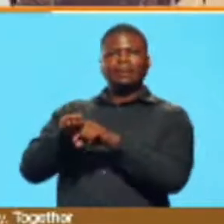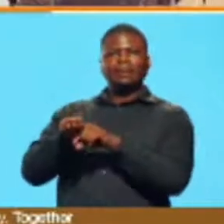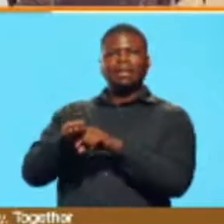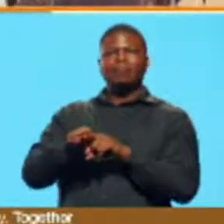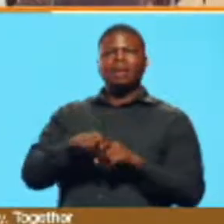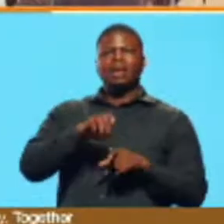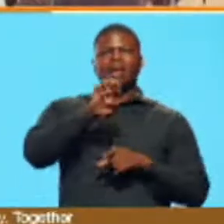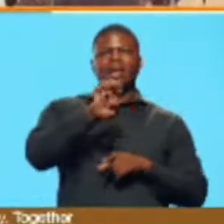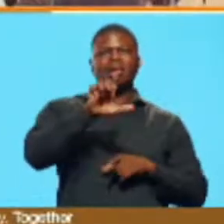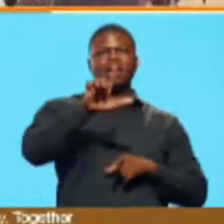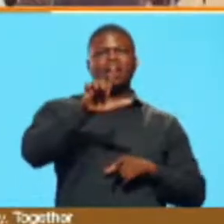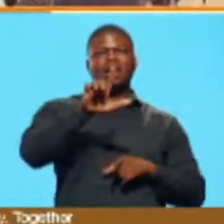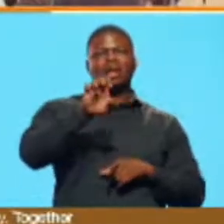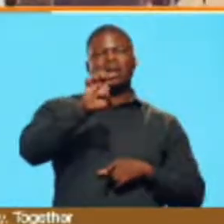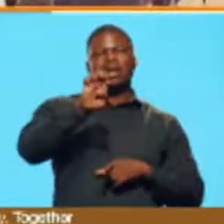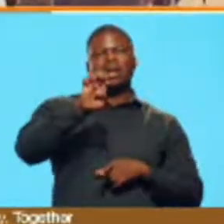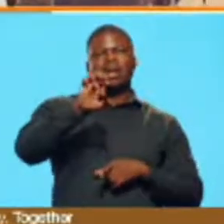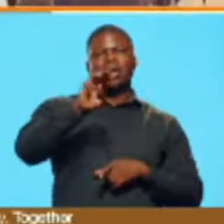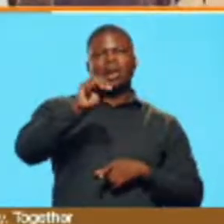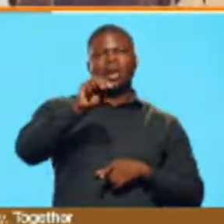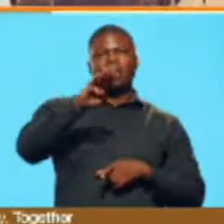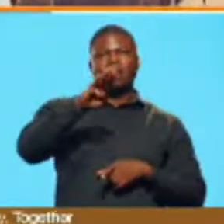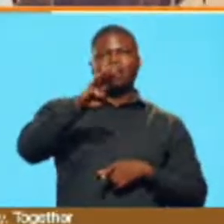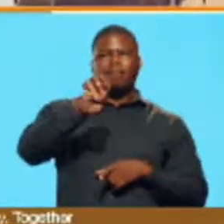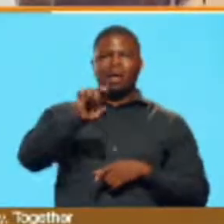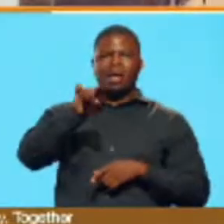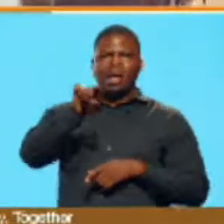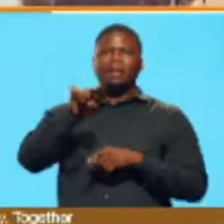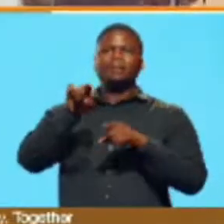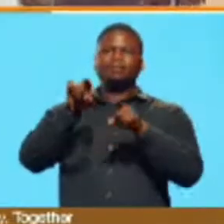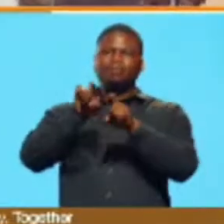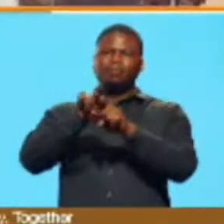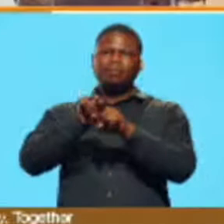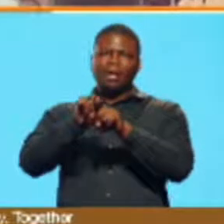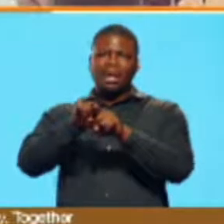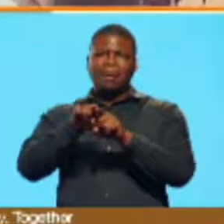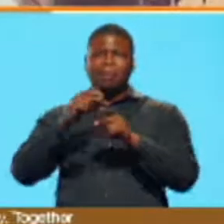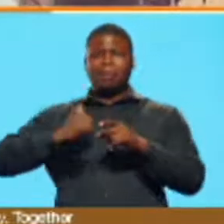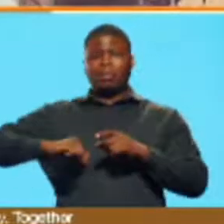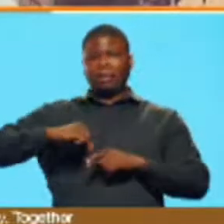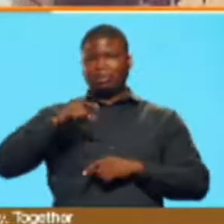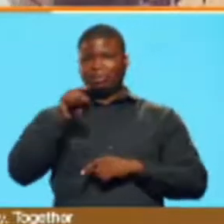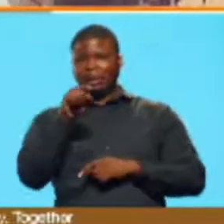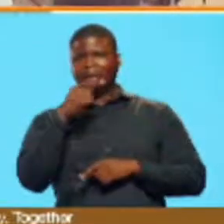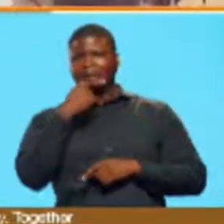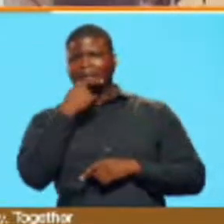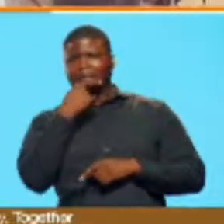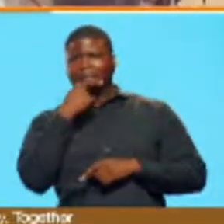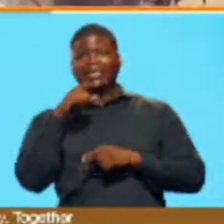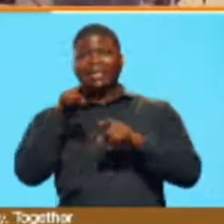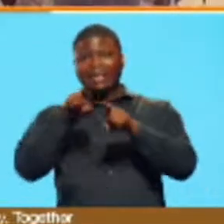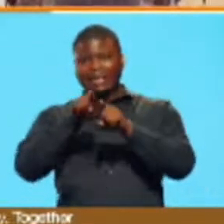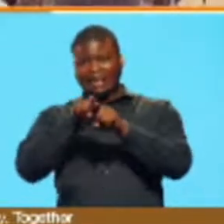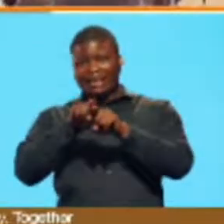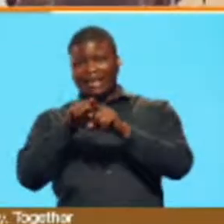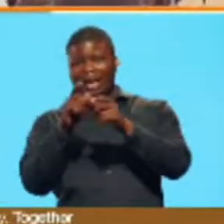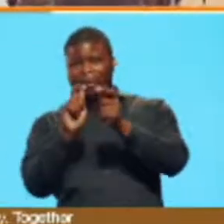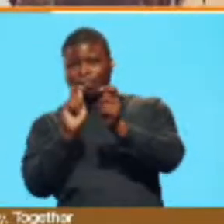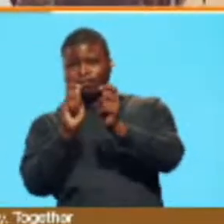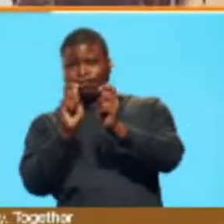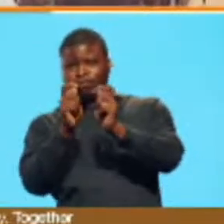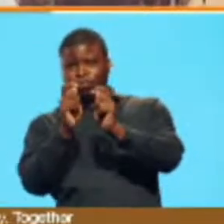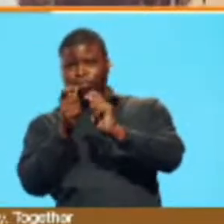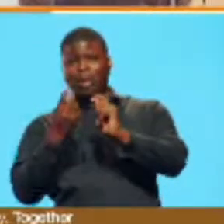Ilembe. Ilembe is already following Itegu, where it's already also starting to show the number of